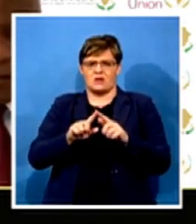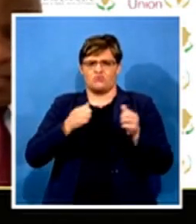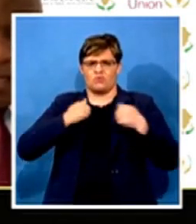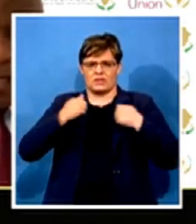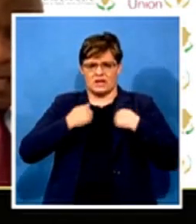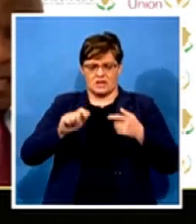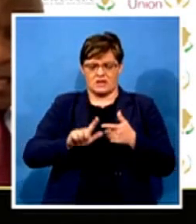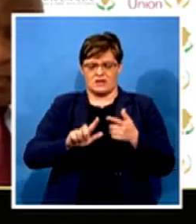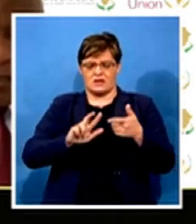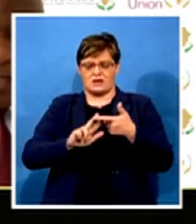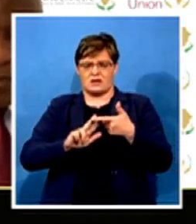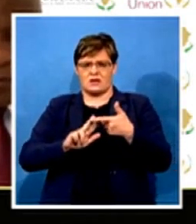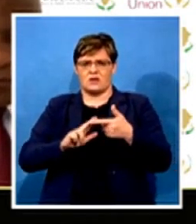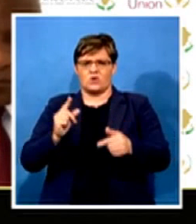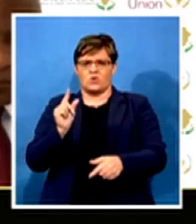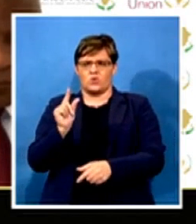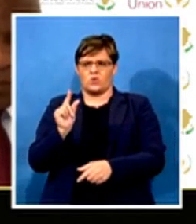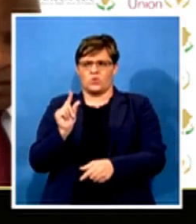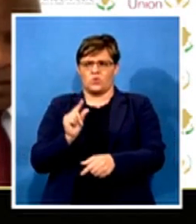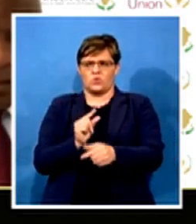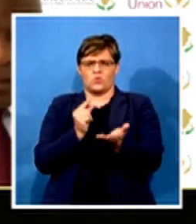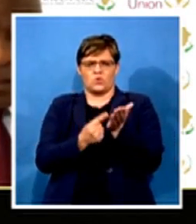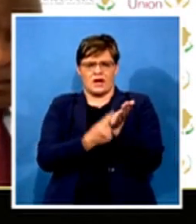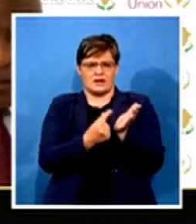Uganda, and Cameroon.